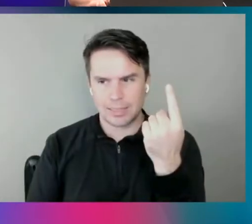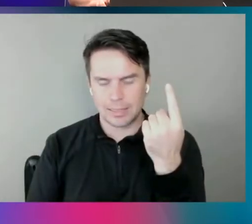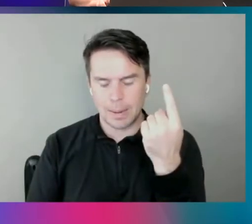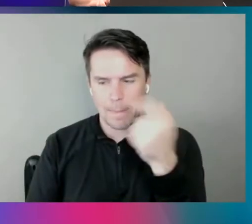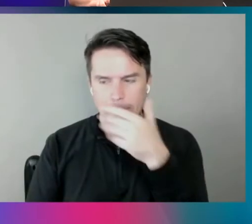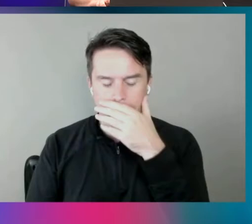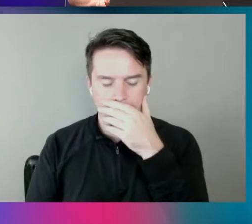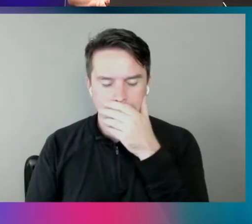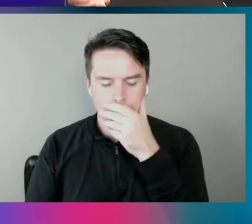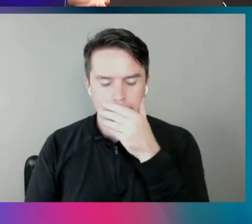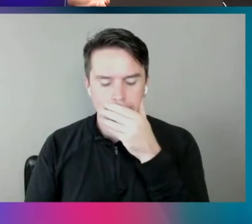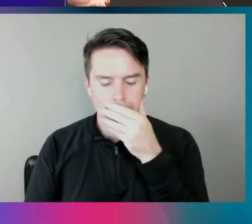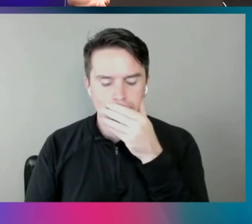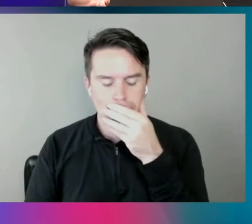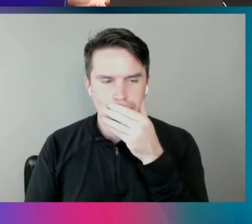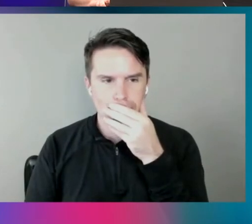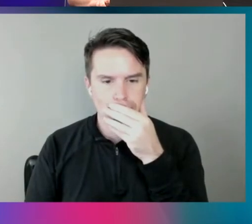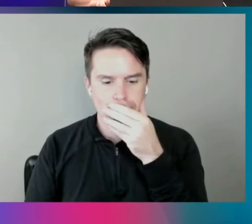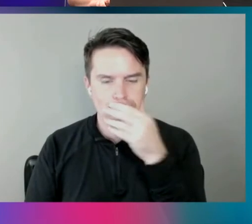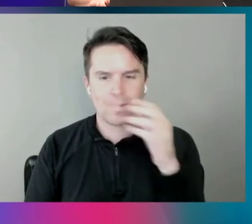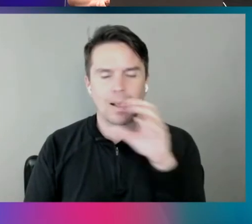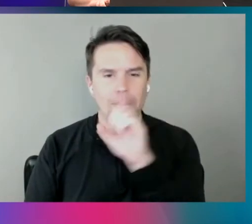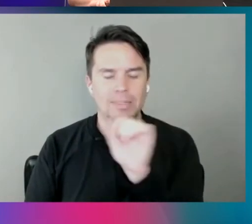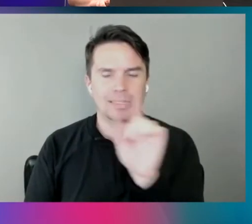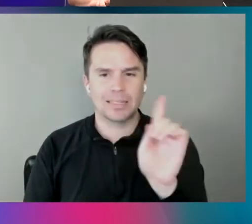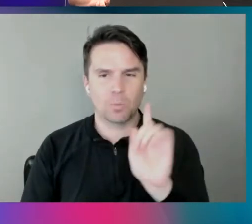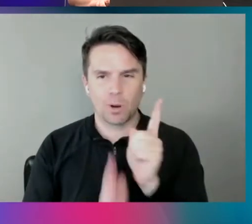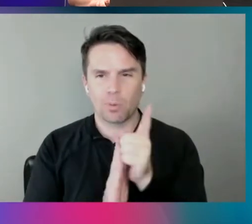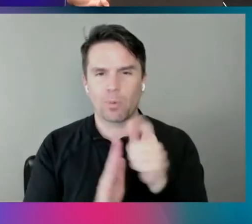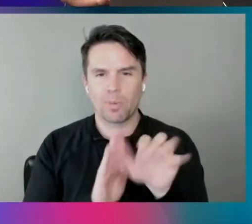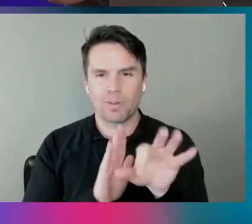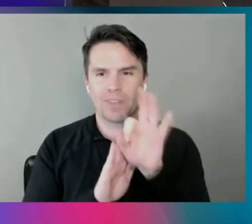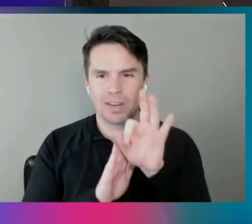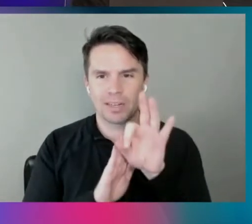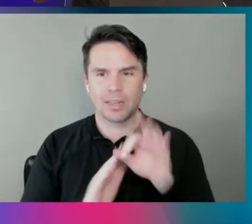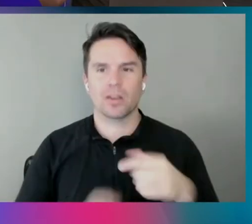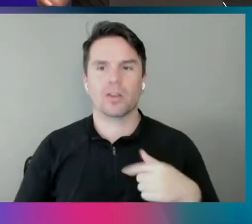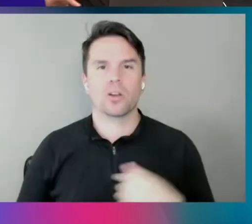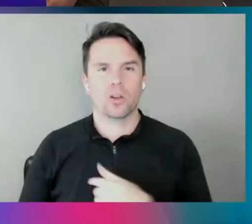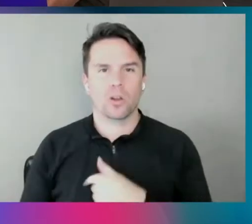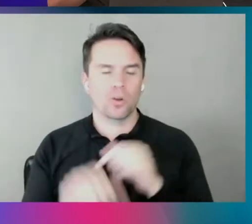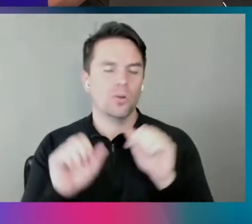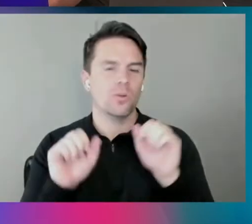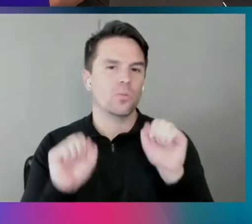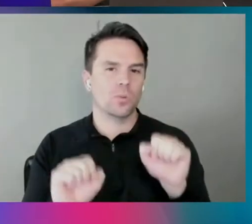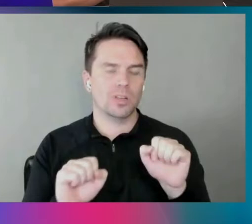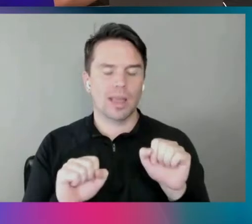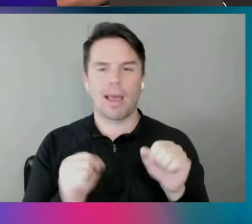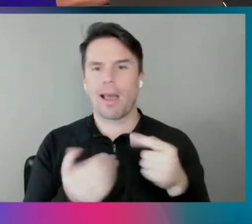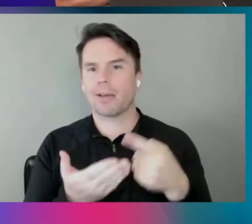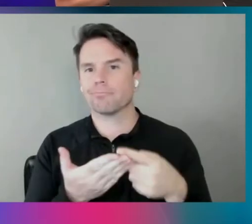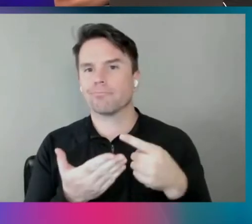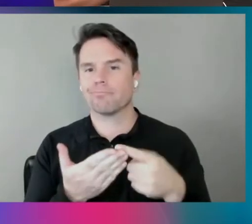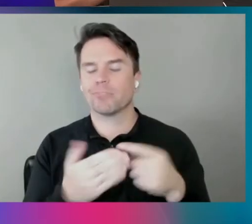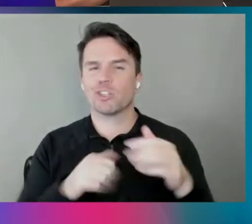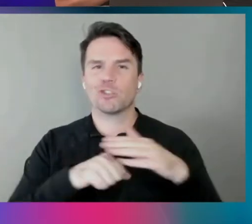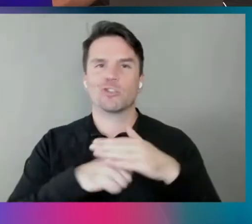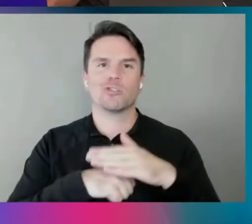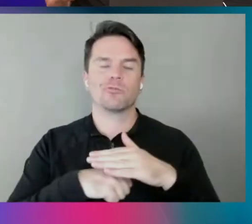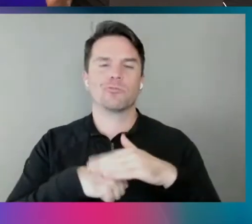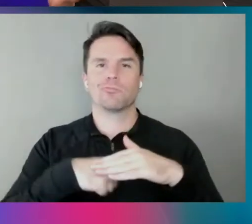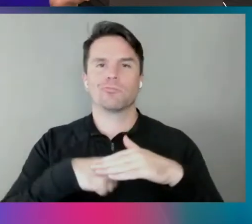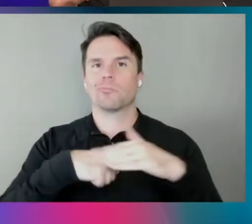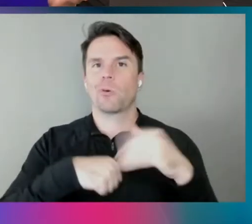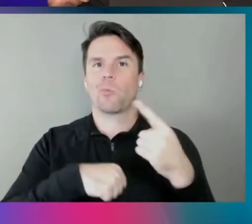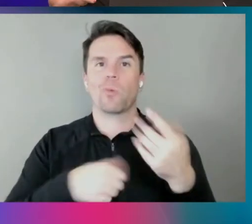I'm missing where it was, but let me find it. But we can go into just in general. One thing that's really helpful about